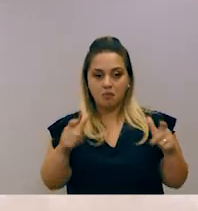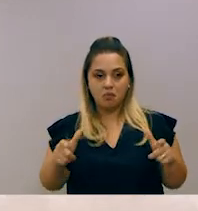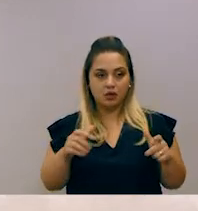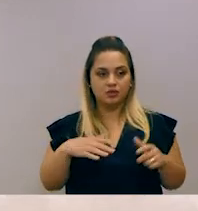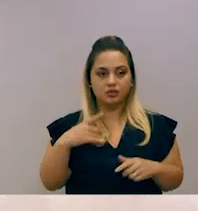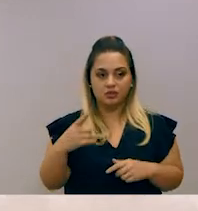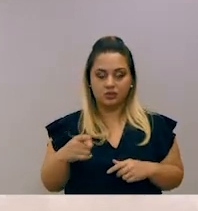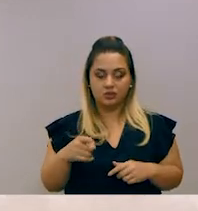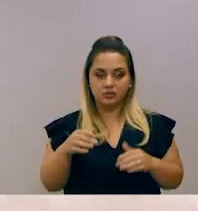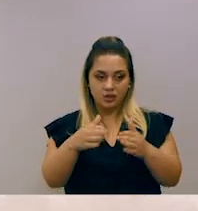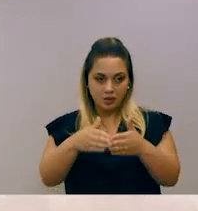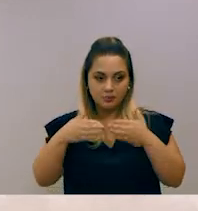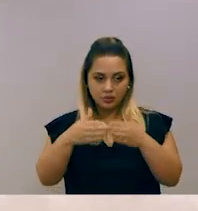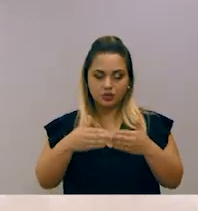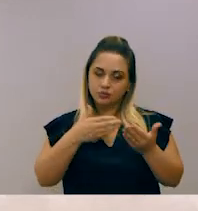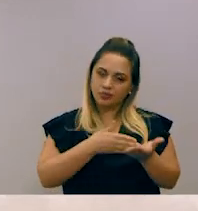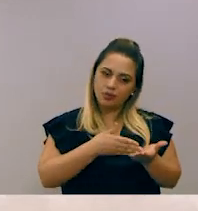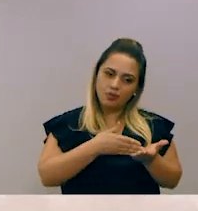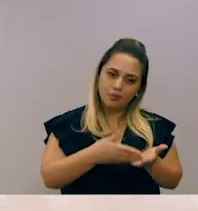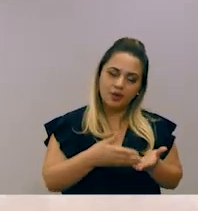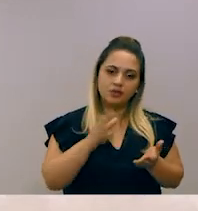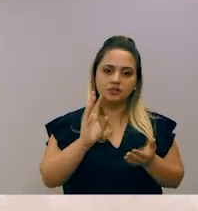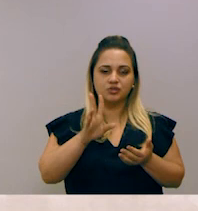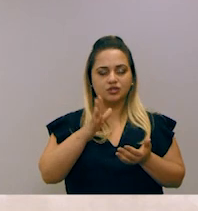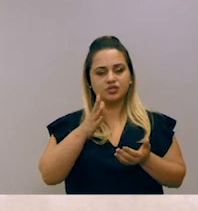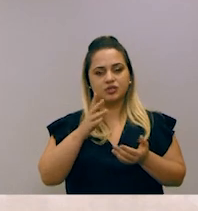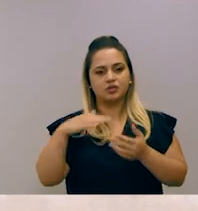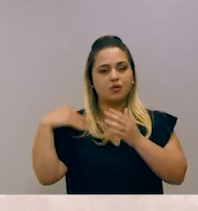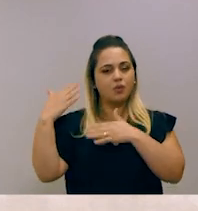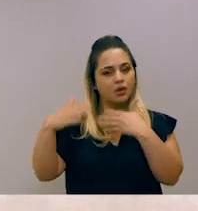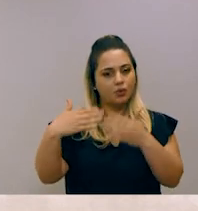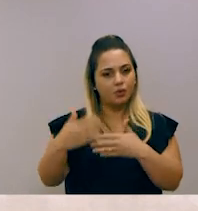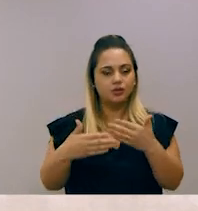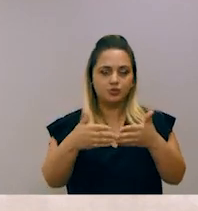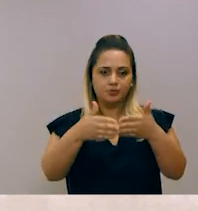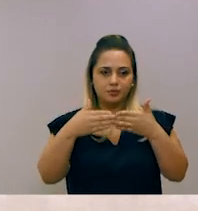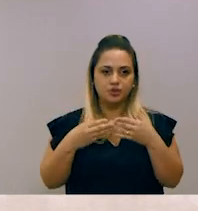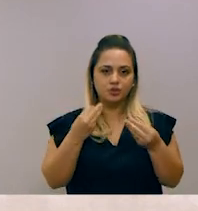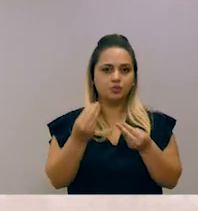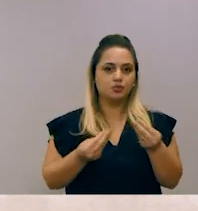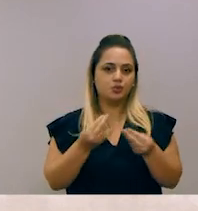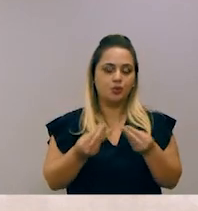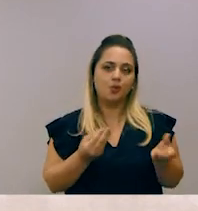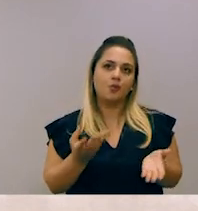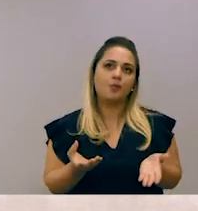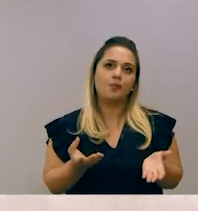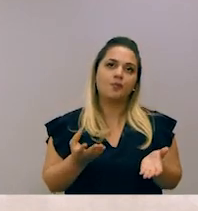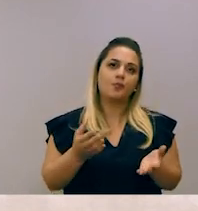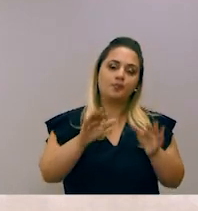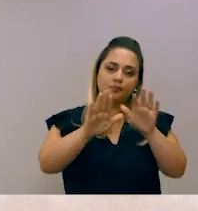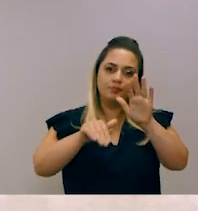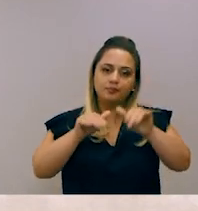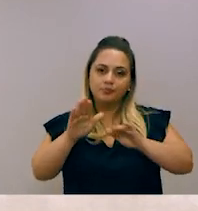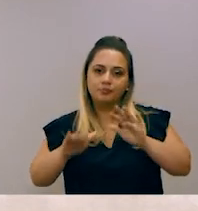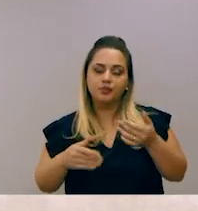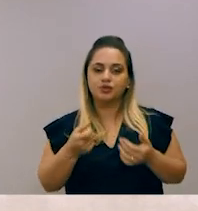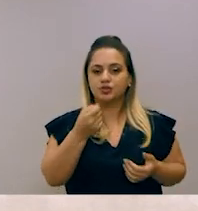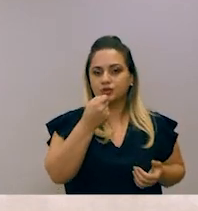most part of the requests for these petitions are recurrent. They are repetitive, such as concession